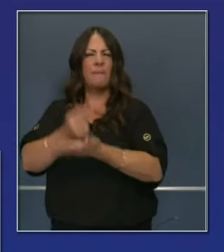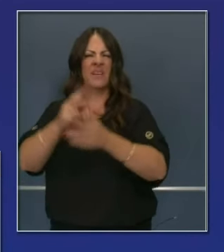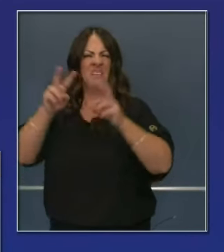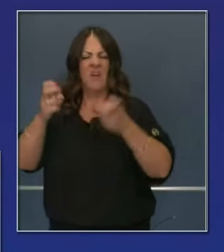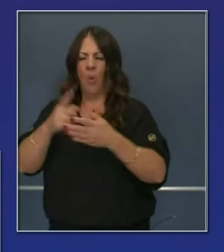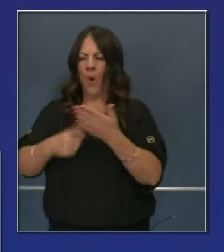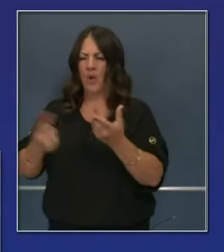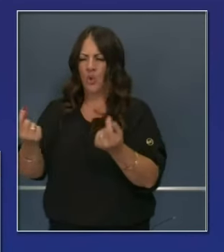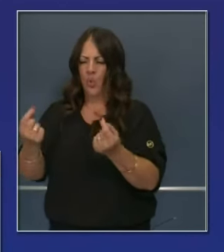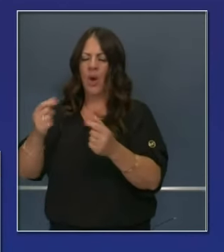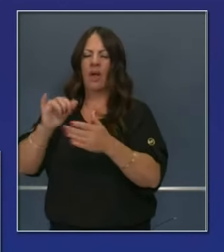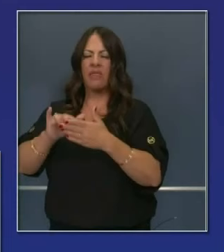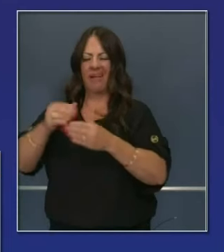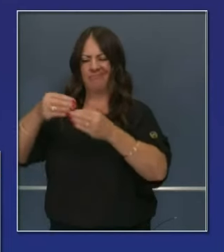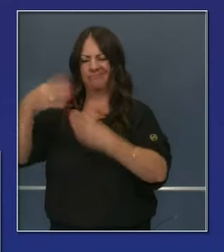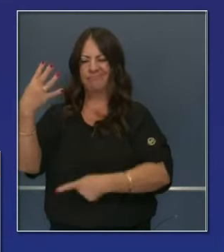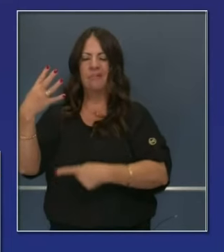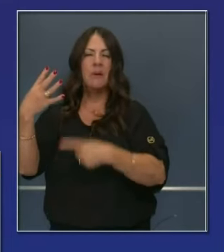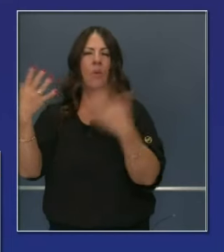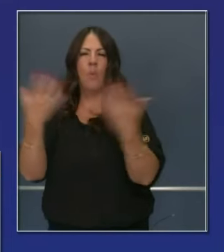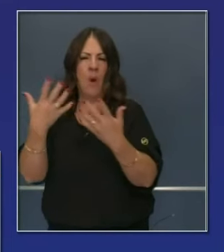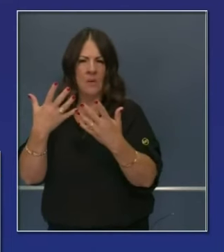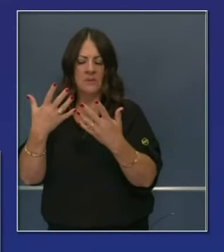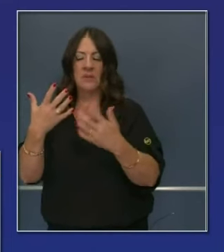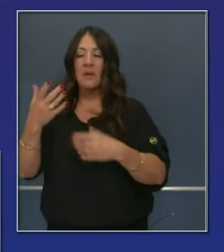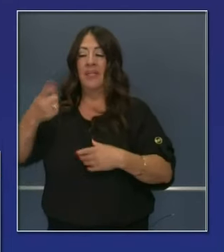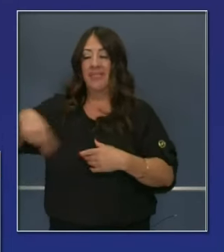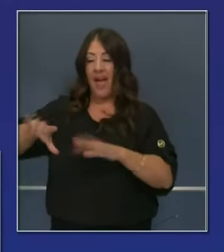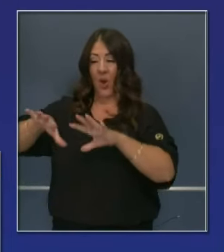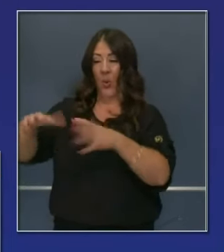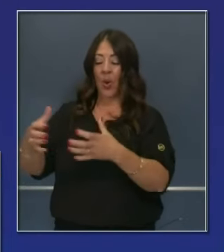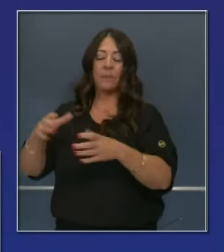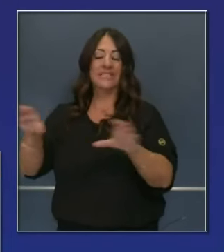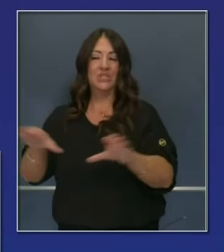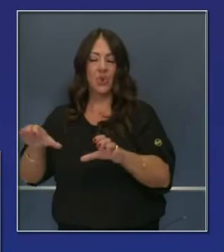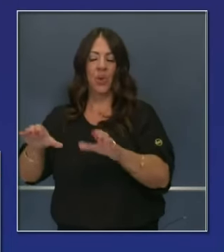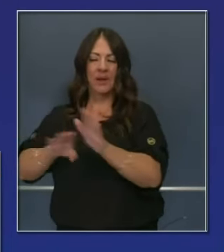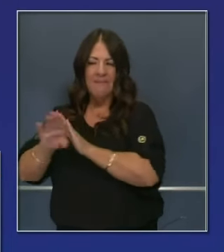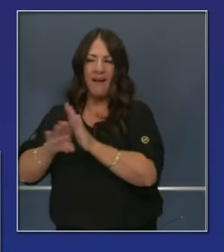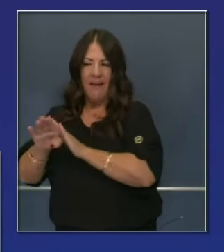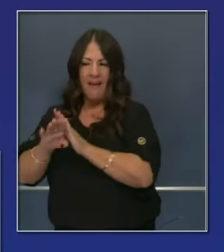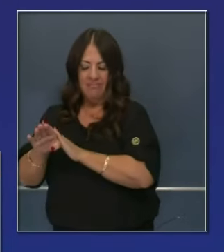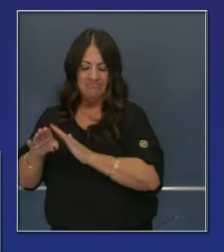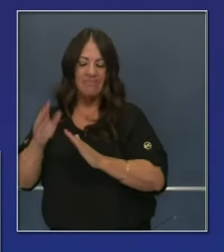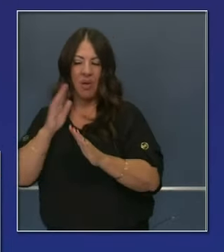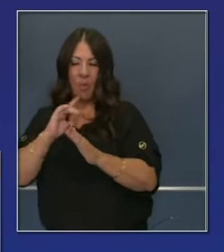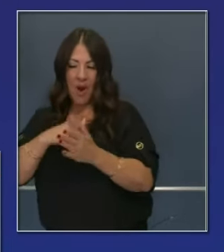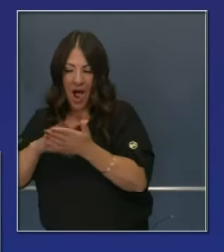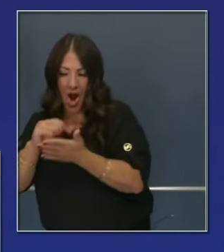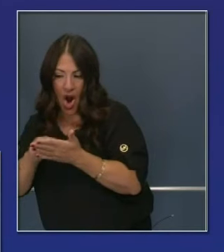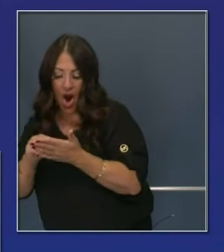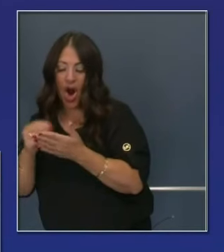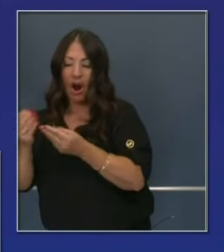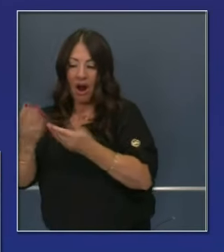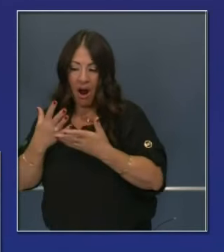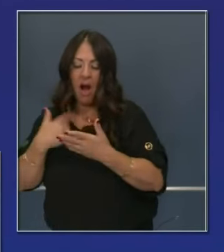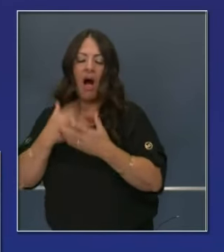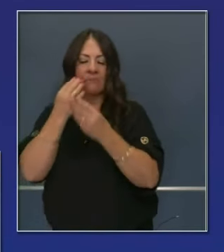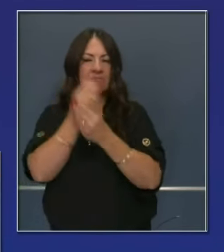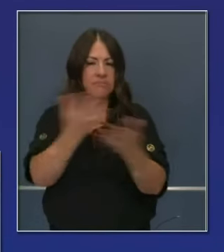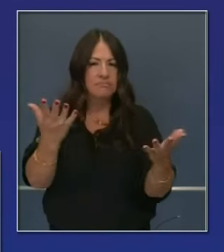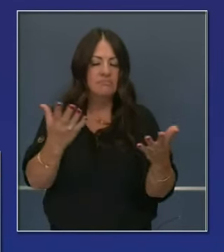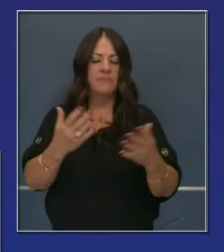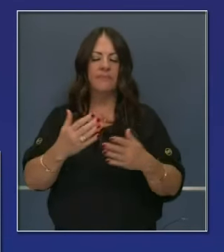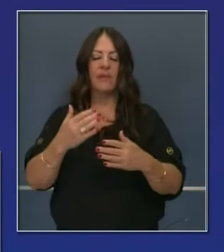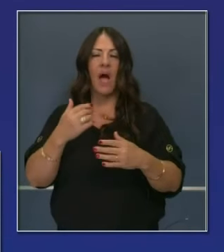and I look forward to updating you on that task force shortly. I've been hesitant to want to overpromise in this space. There are a